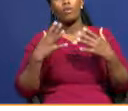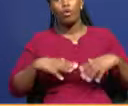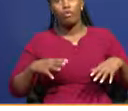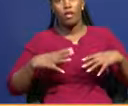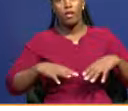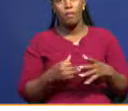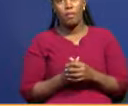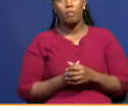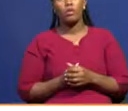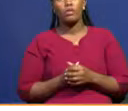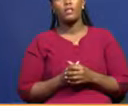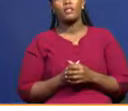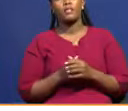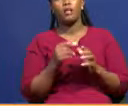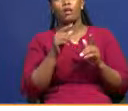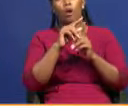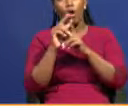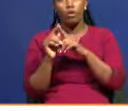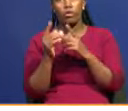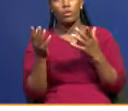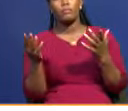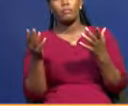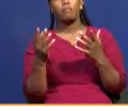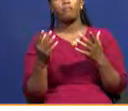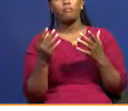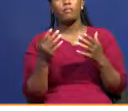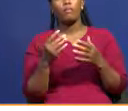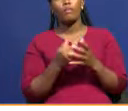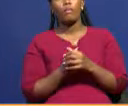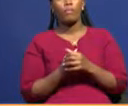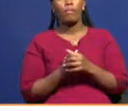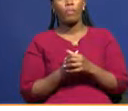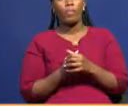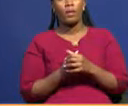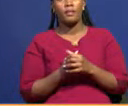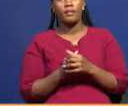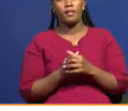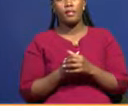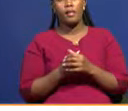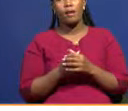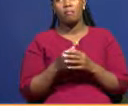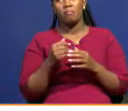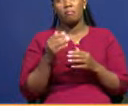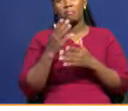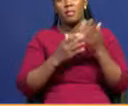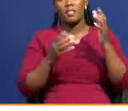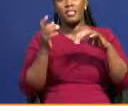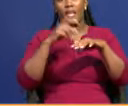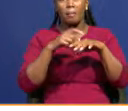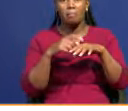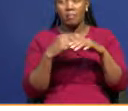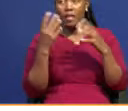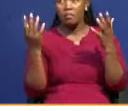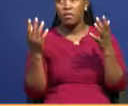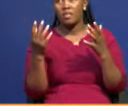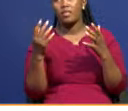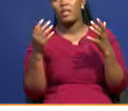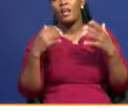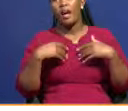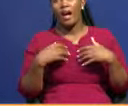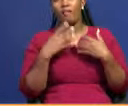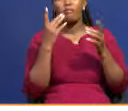people. Prof. Or Doc here will tell you that one thing that they punish in the academia is